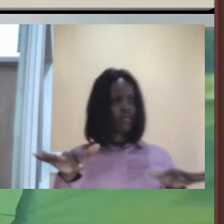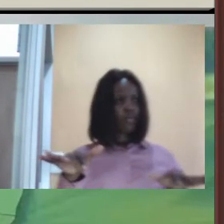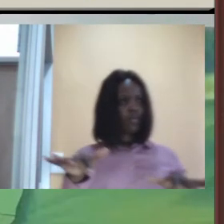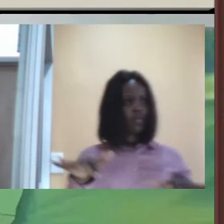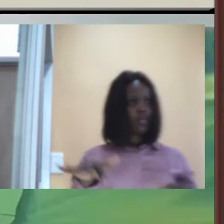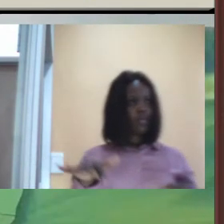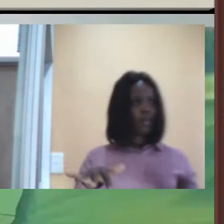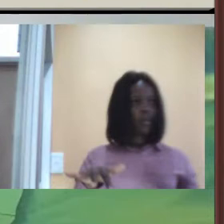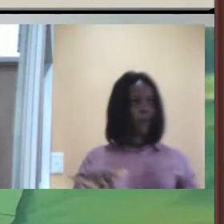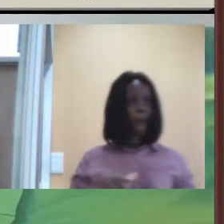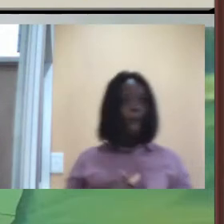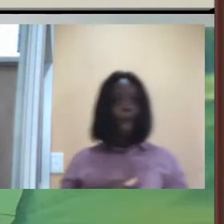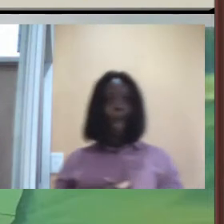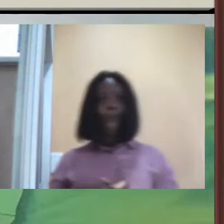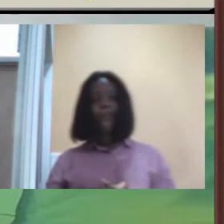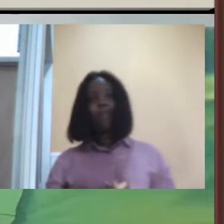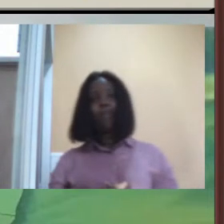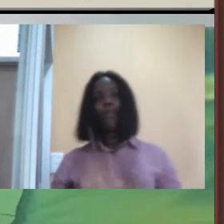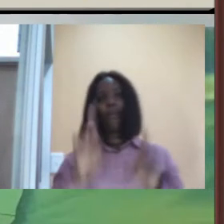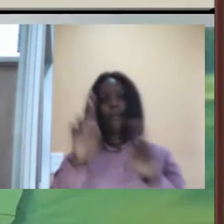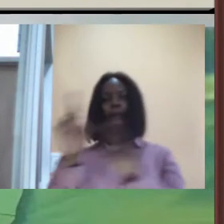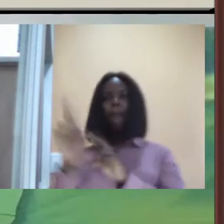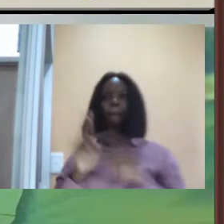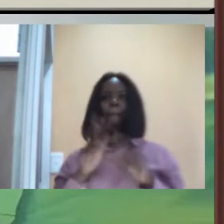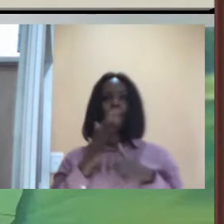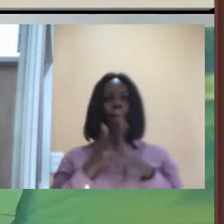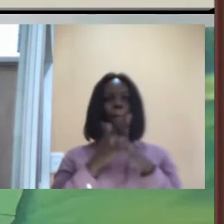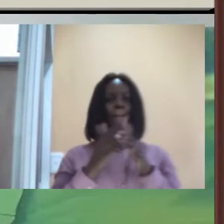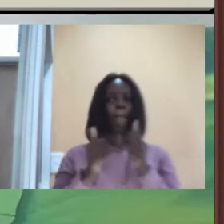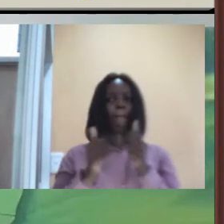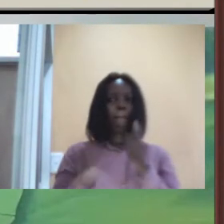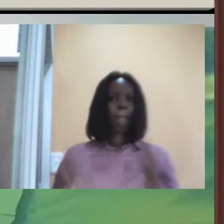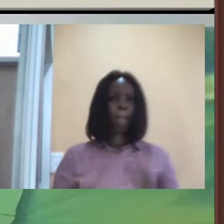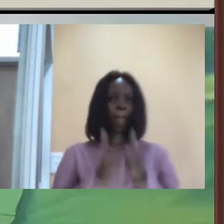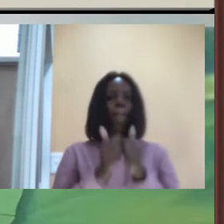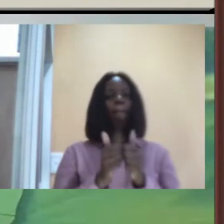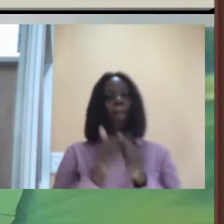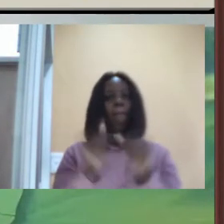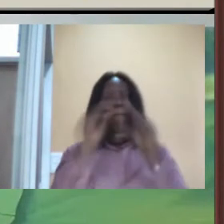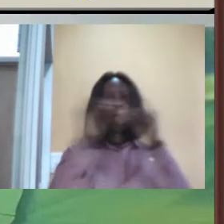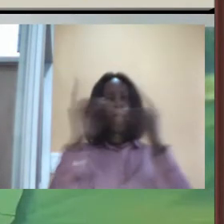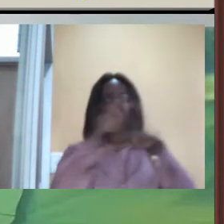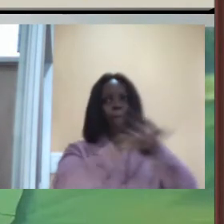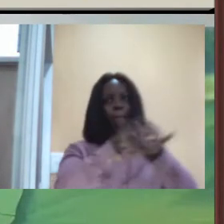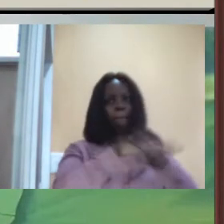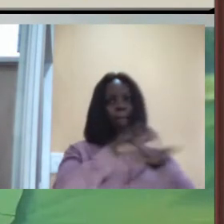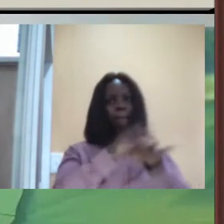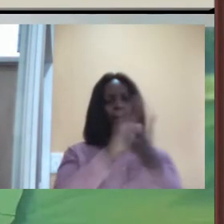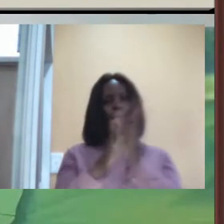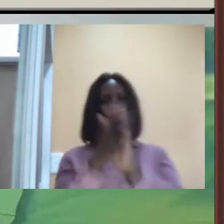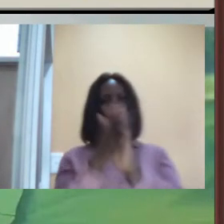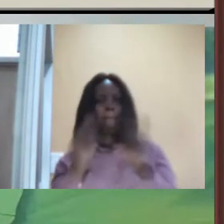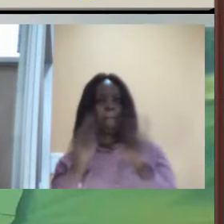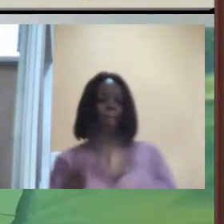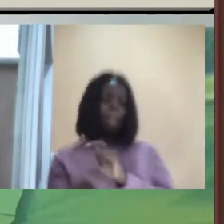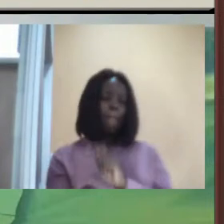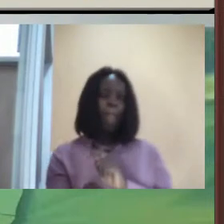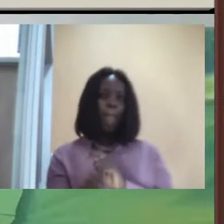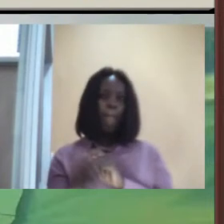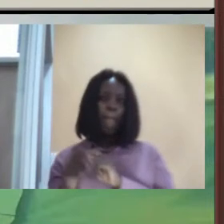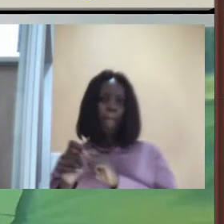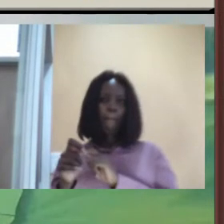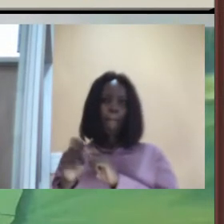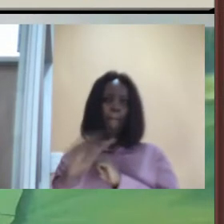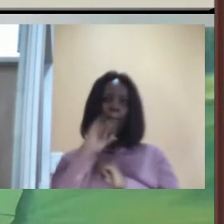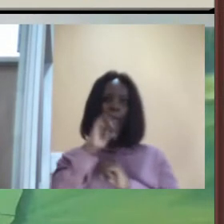esiwa-introducile, siyakholwa ukuthi ngokubambisana sizokwazi ukuthi u-agriculture akasoze ashintsha akasi noma